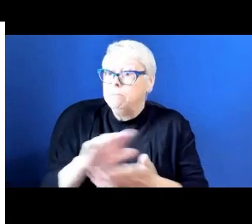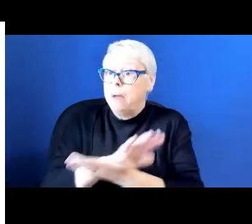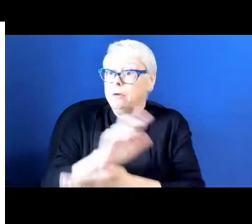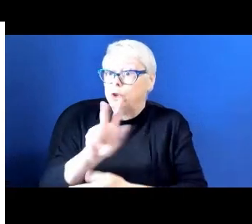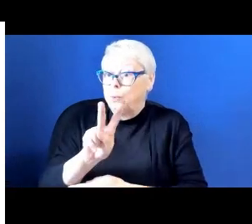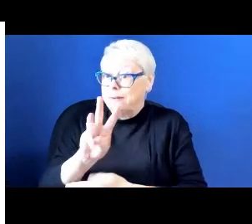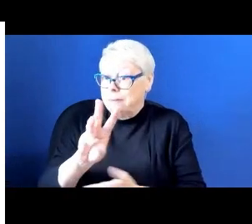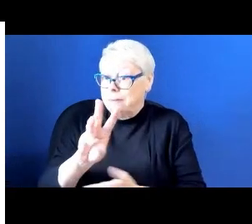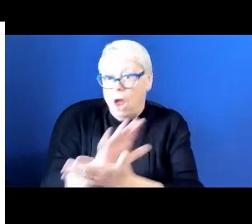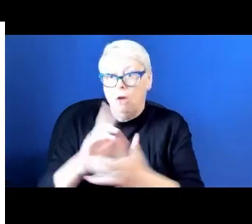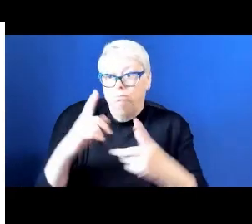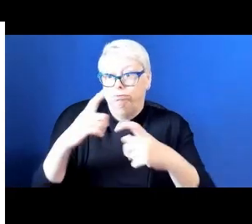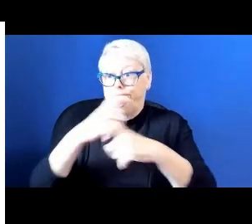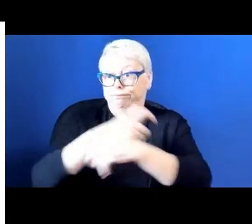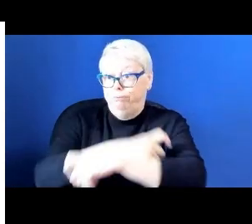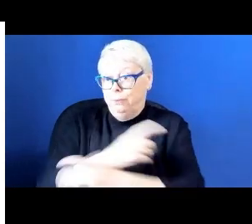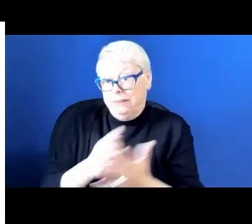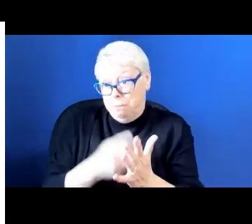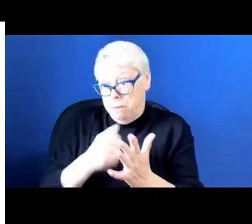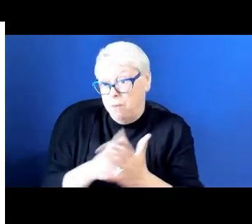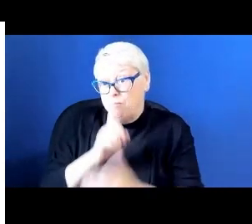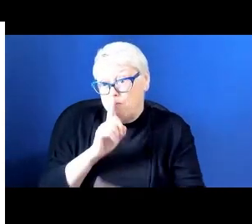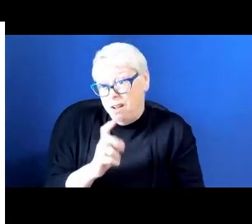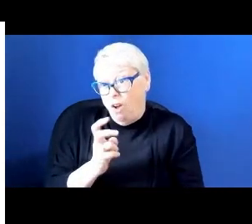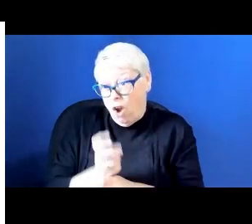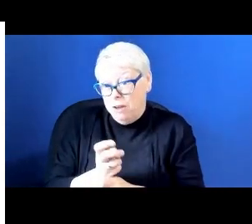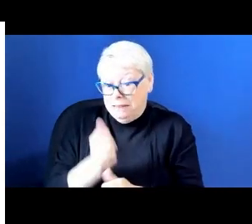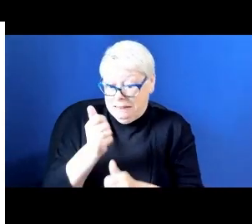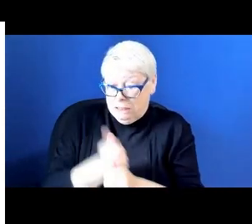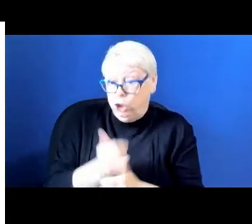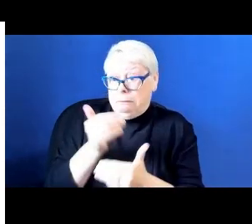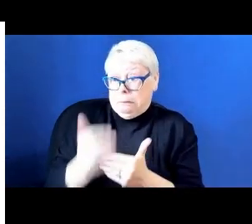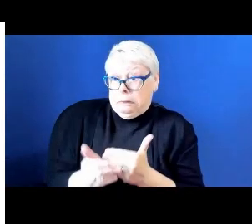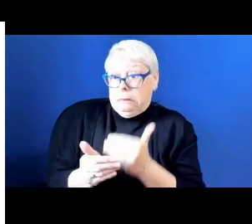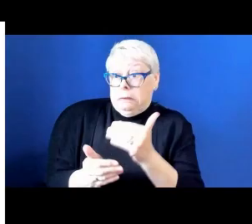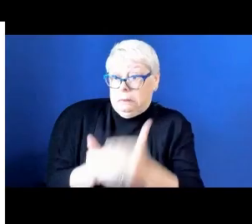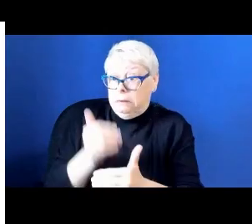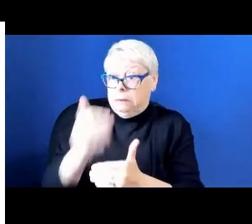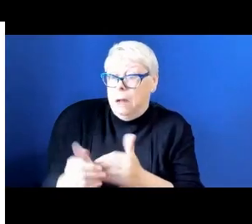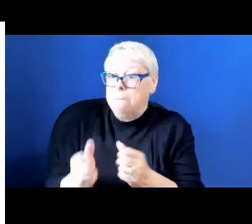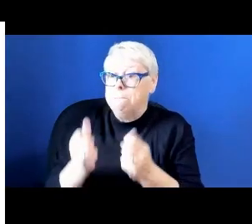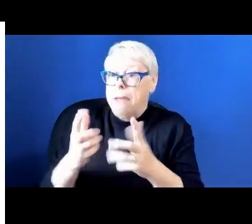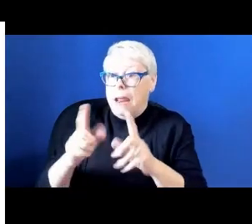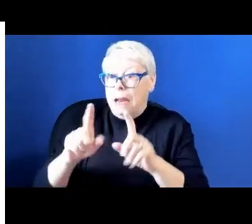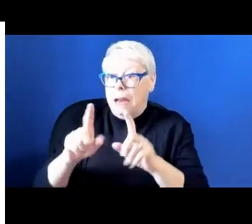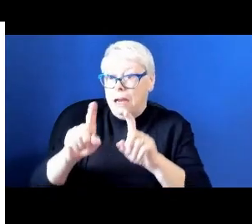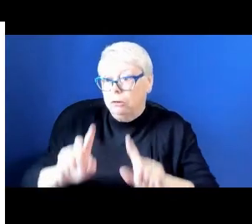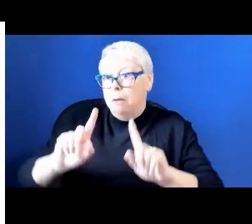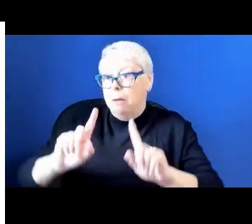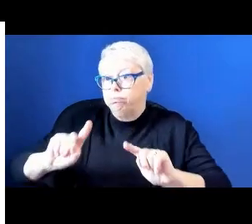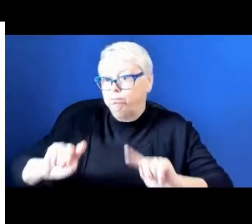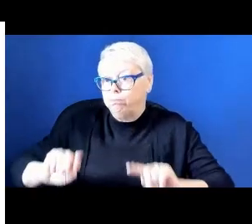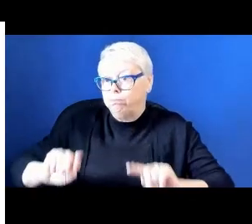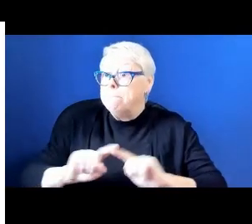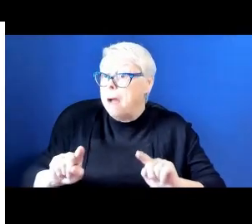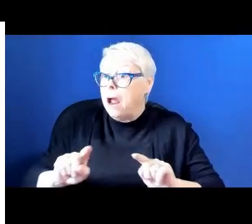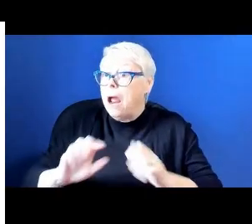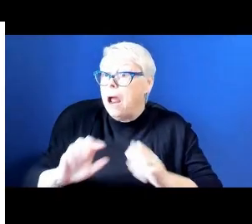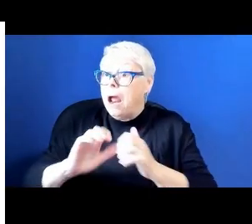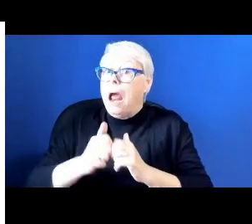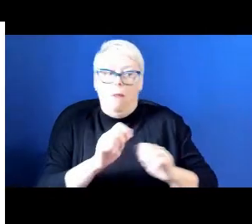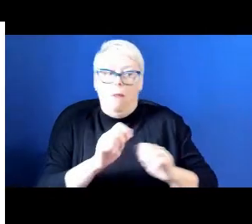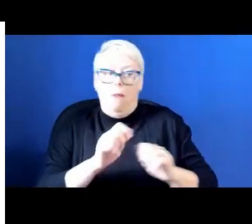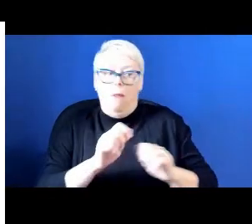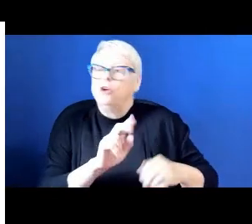So helping to navigate through each step, there are a lot of questions to be responded, but it's a easily